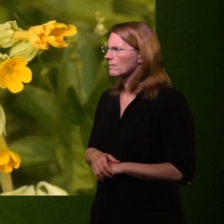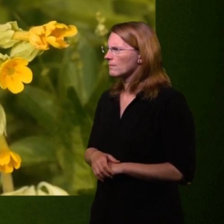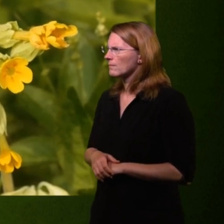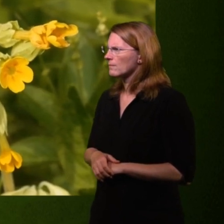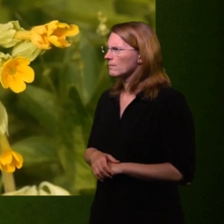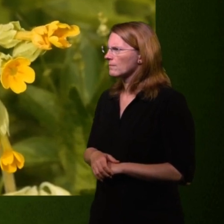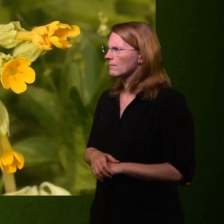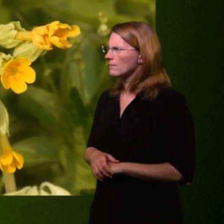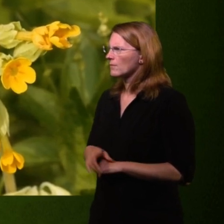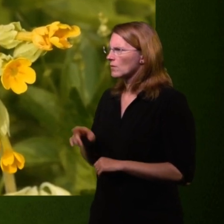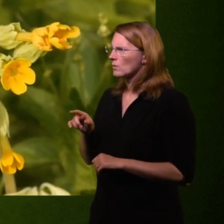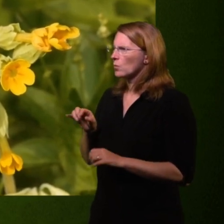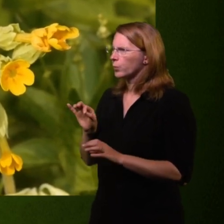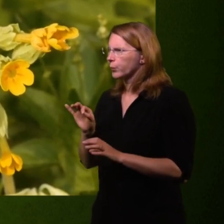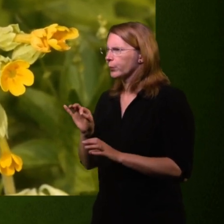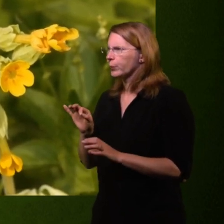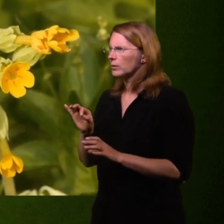of caution.